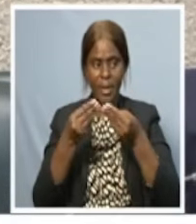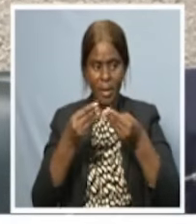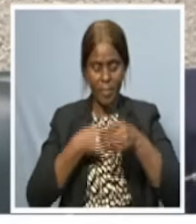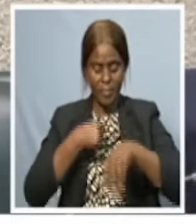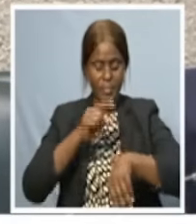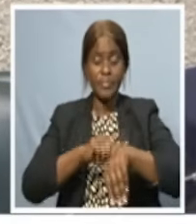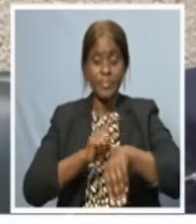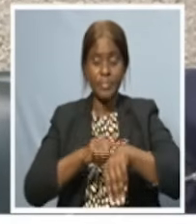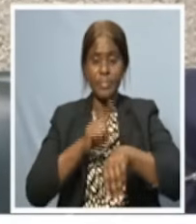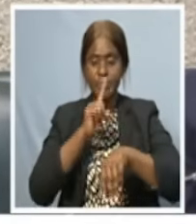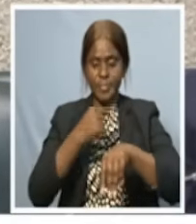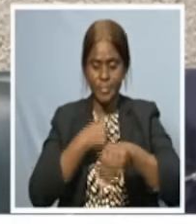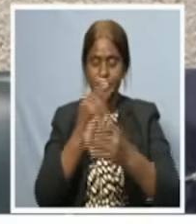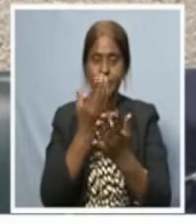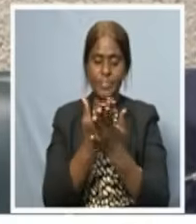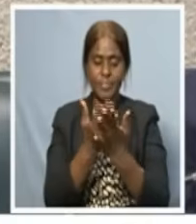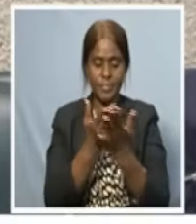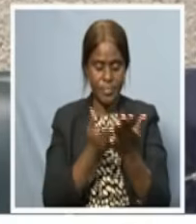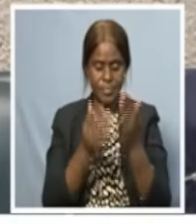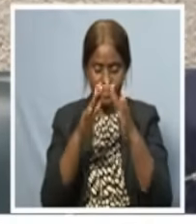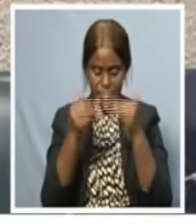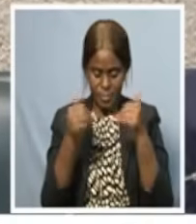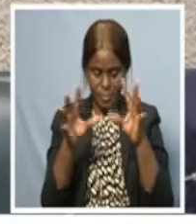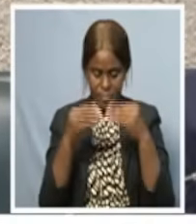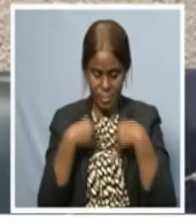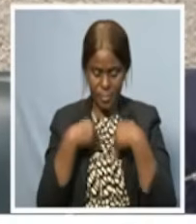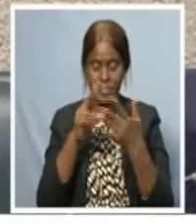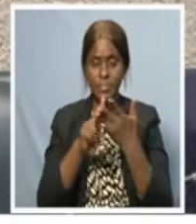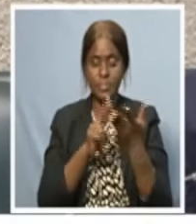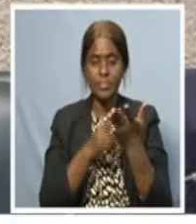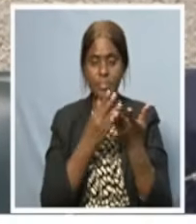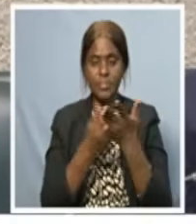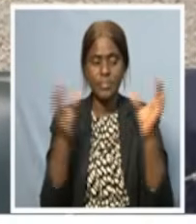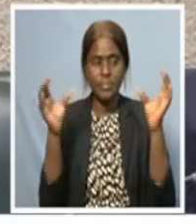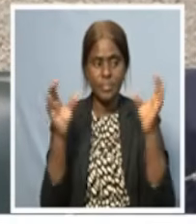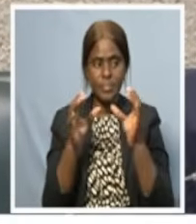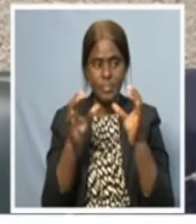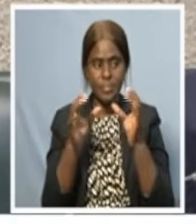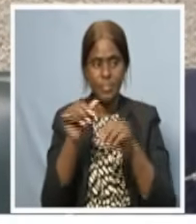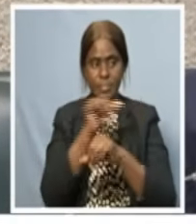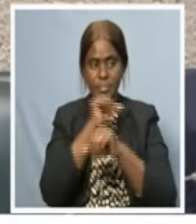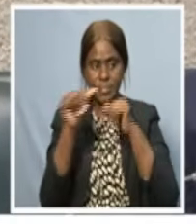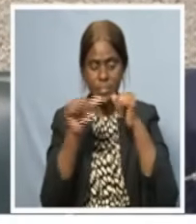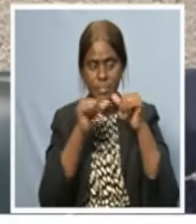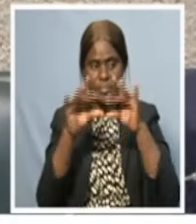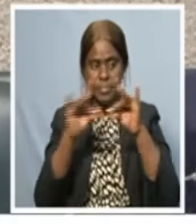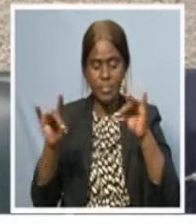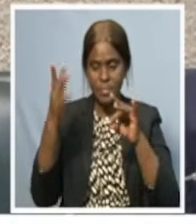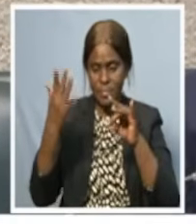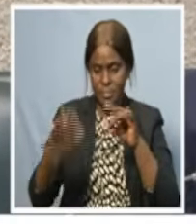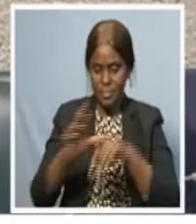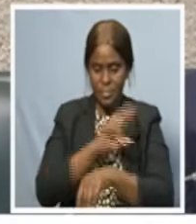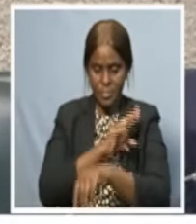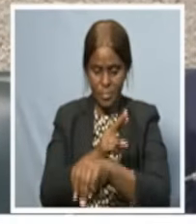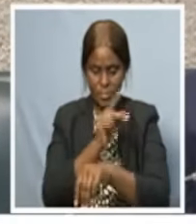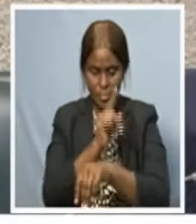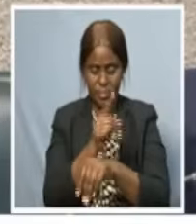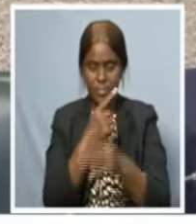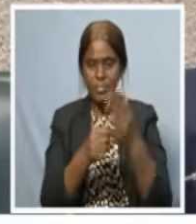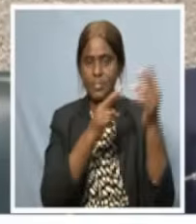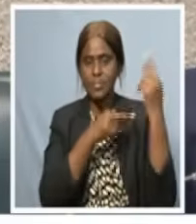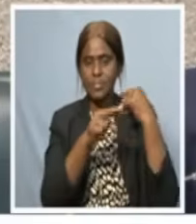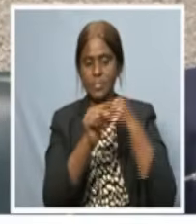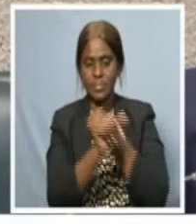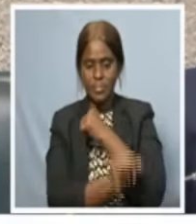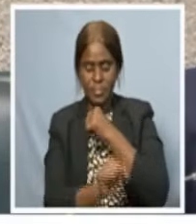chance that I beg to move that this House adopts a report of the Committee on Agricultural Lands and Natural Resources on the review of